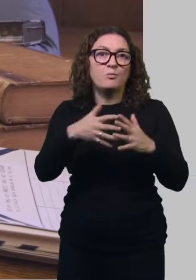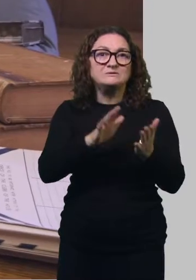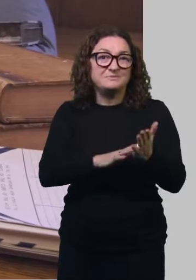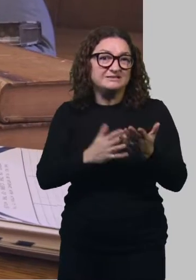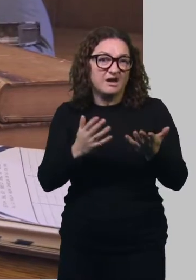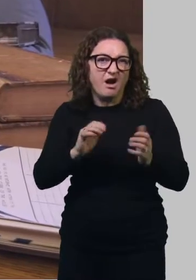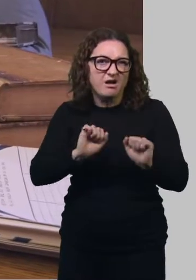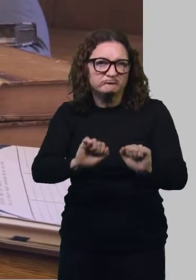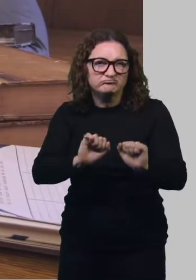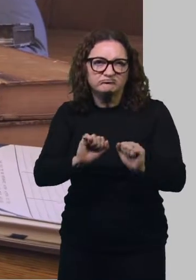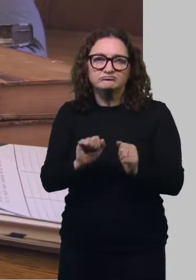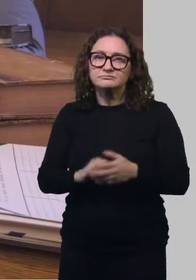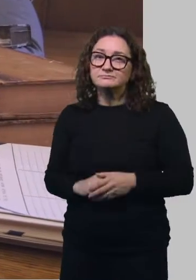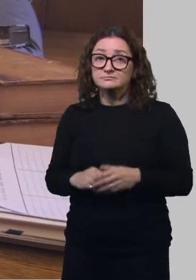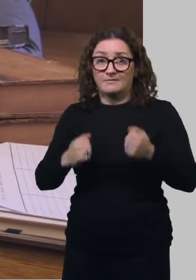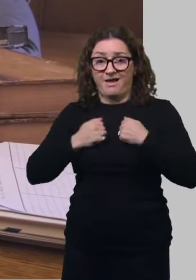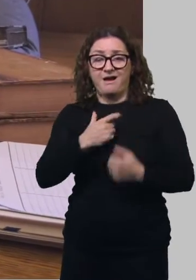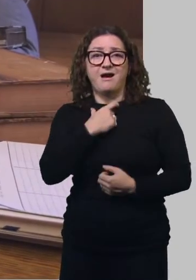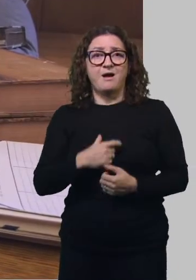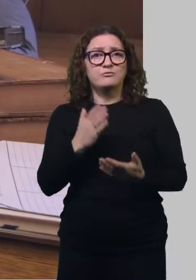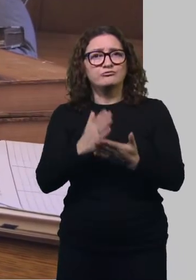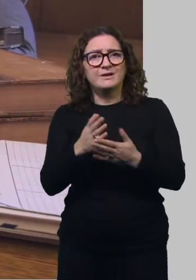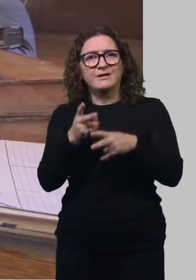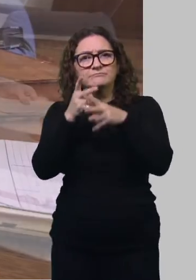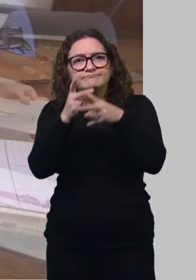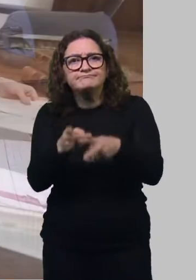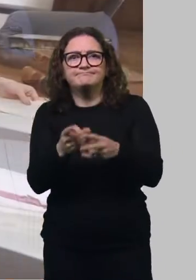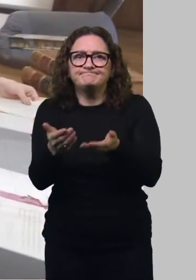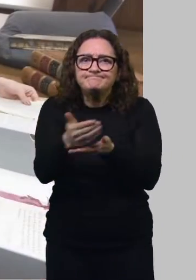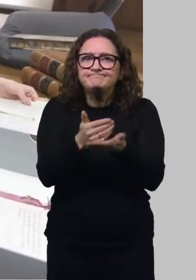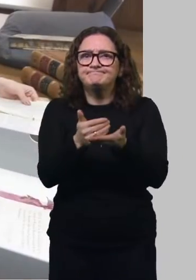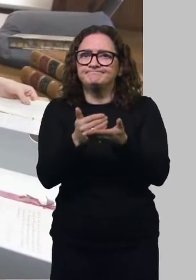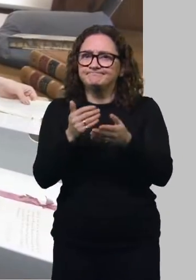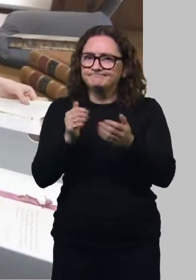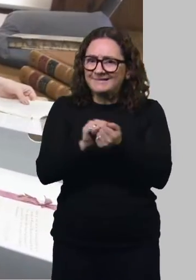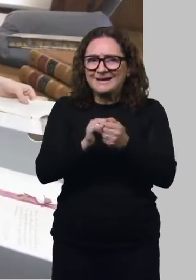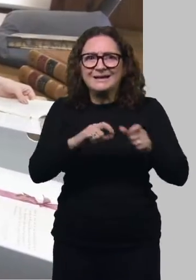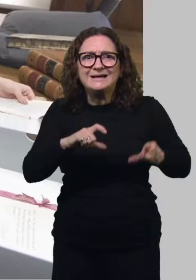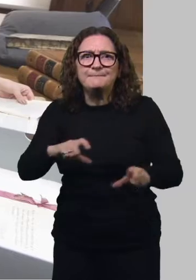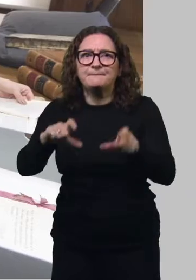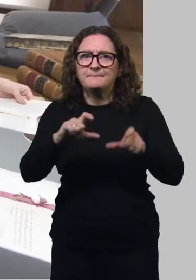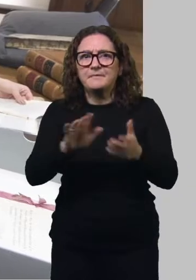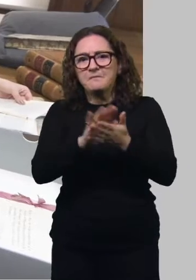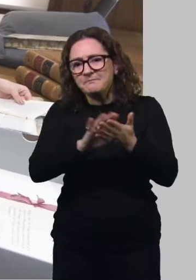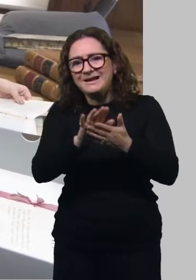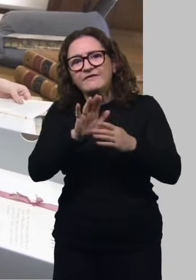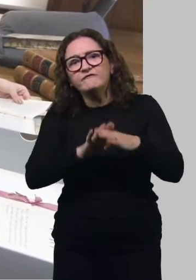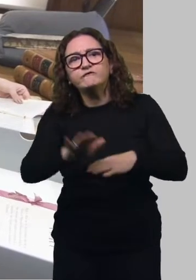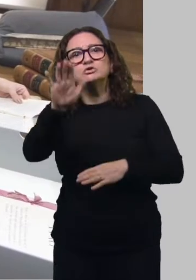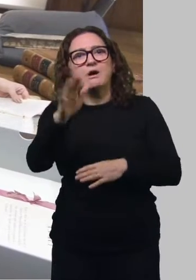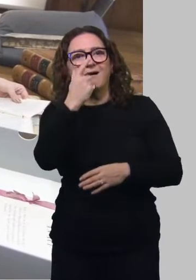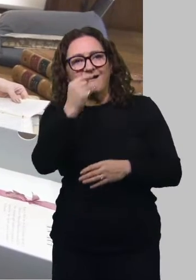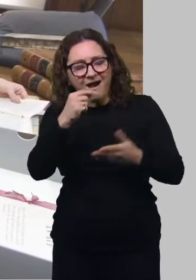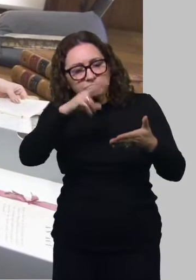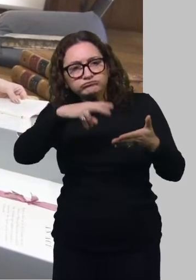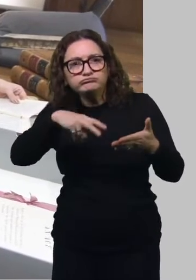our role is to preserve and make available the archives of Parliament so they can be seen and kept by future generations. So how does the story of the